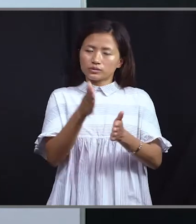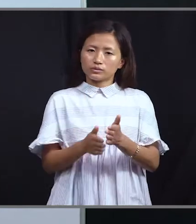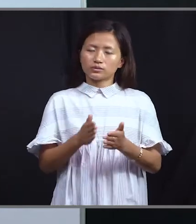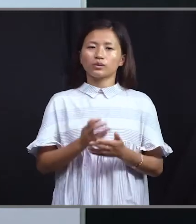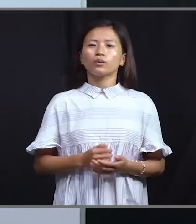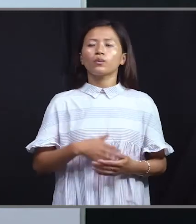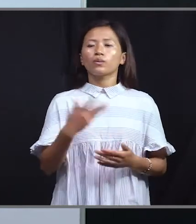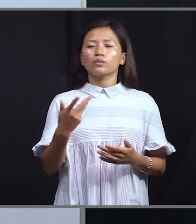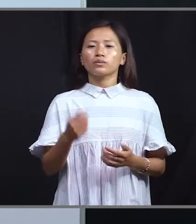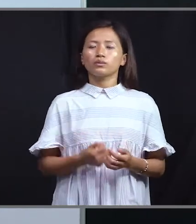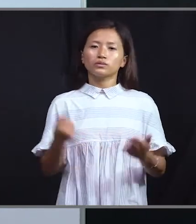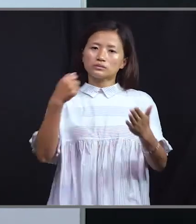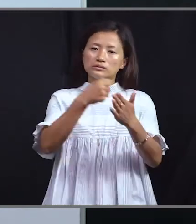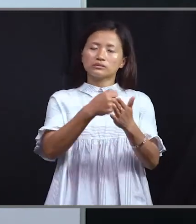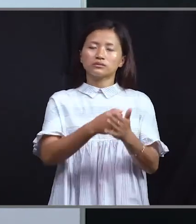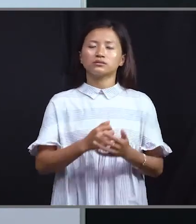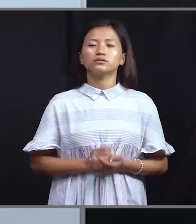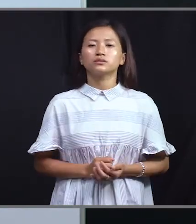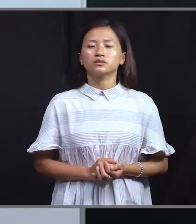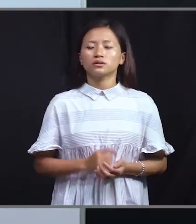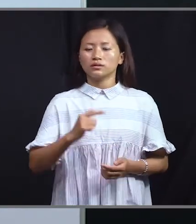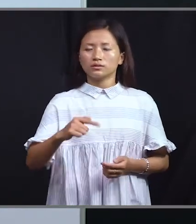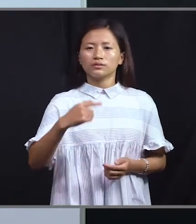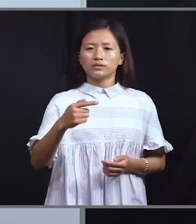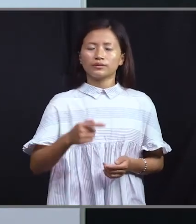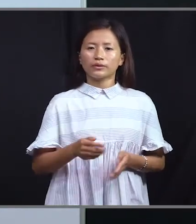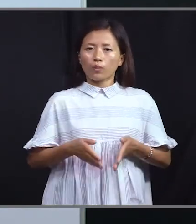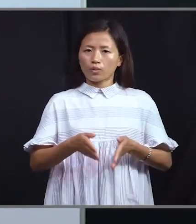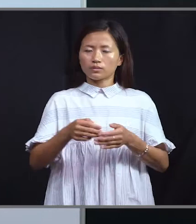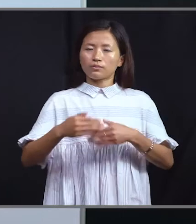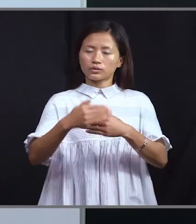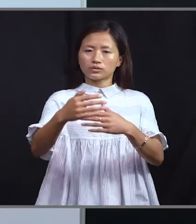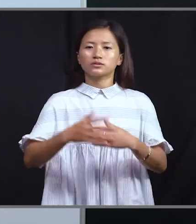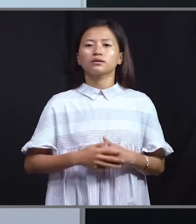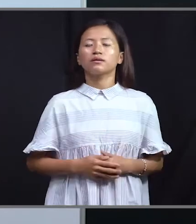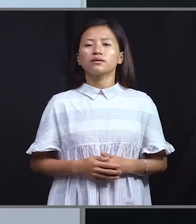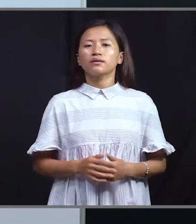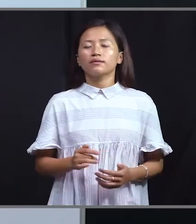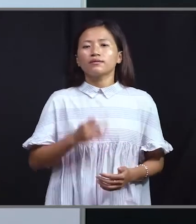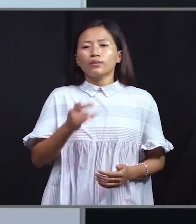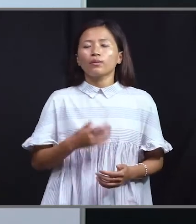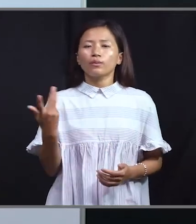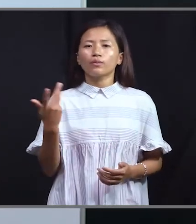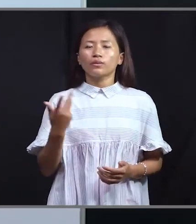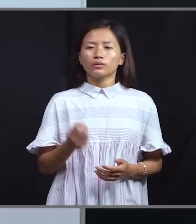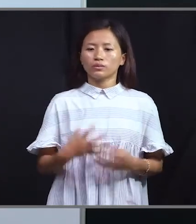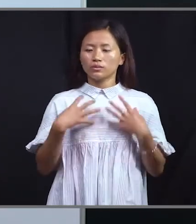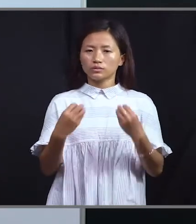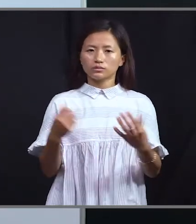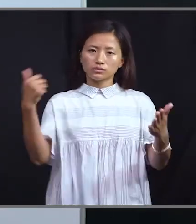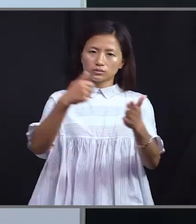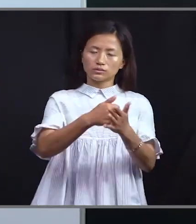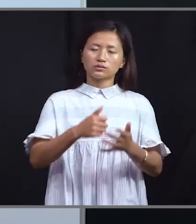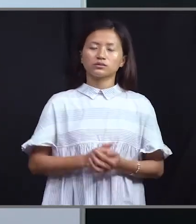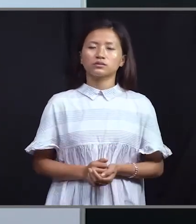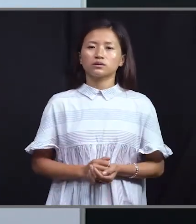to reach. Okay, so it is a continuous process and fills the gap where we are and where we want to reach. Okay,